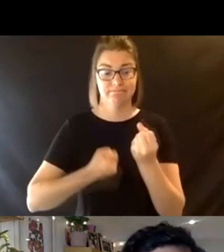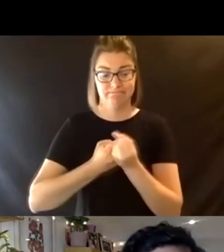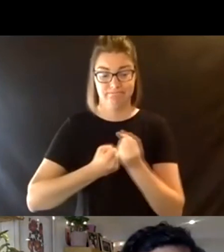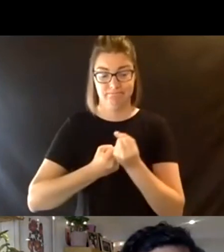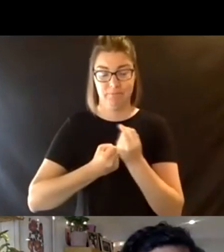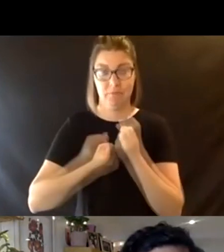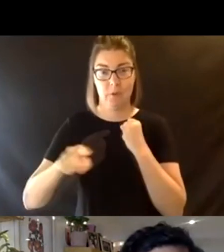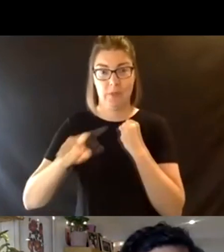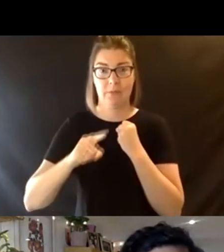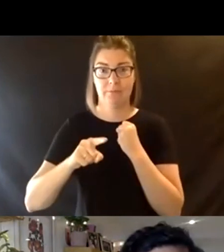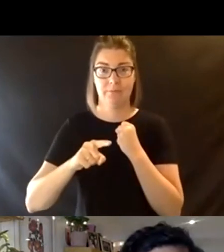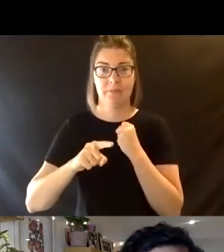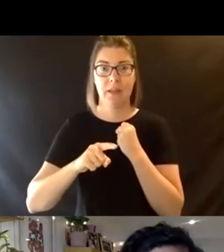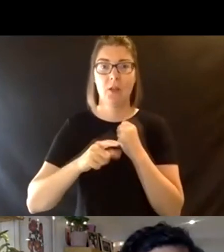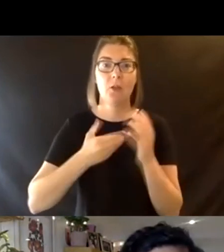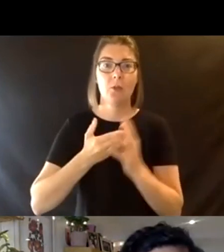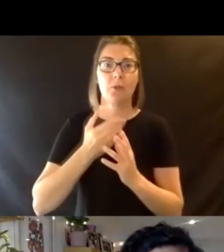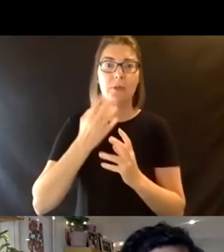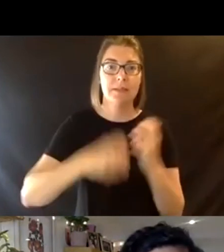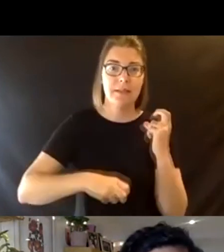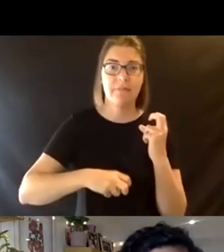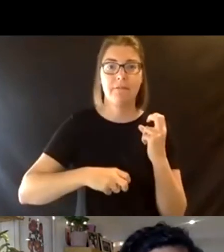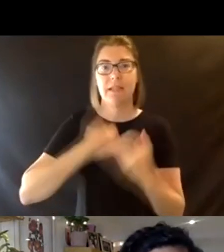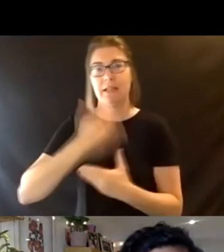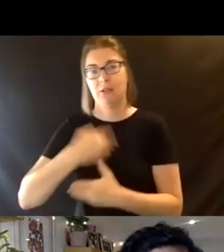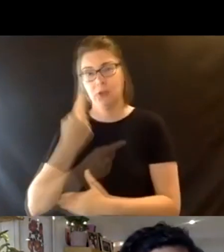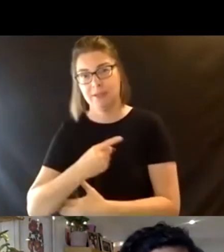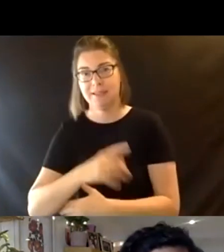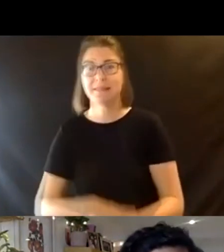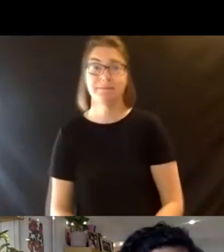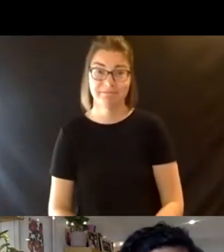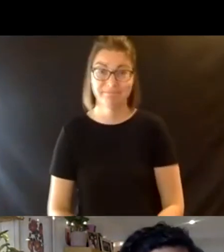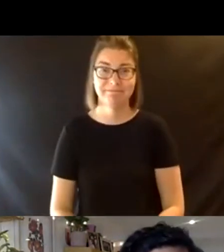throughout, through thick and thin.